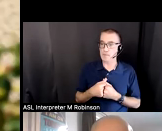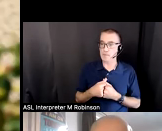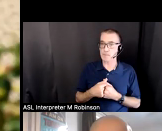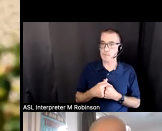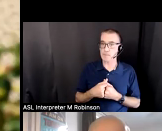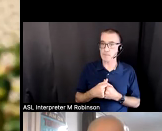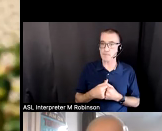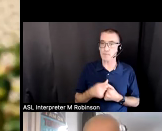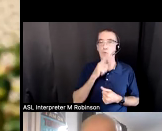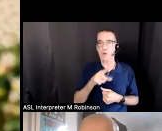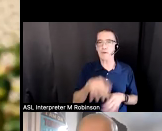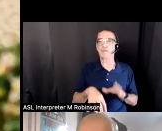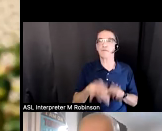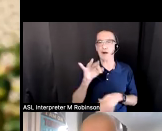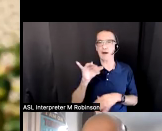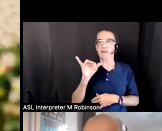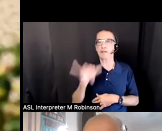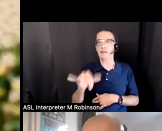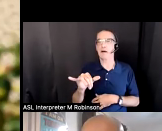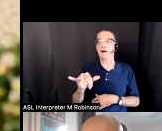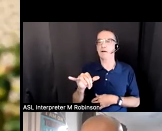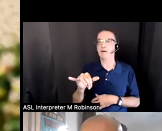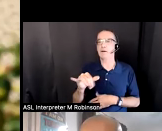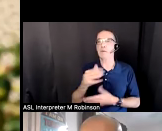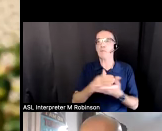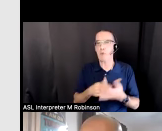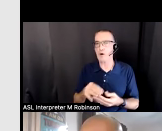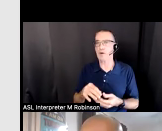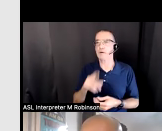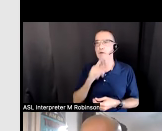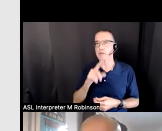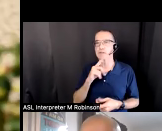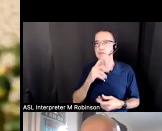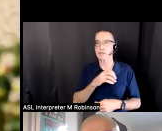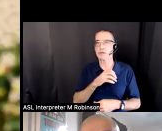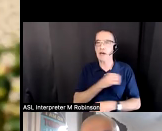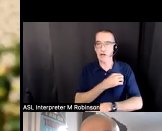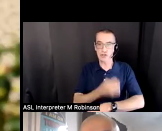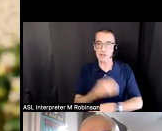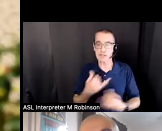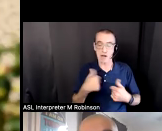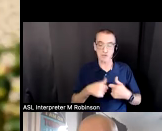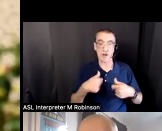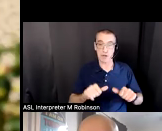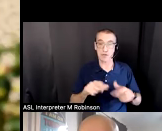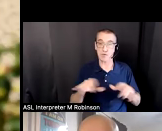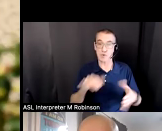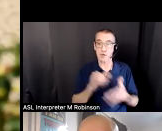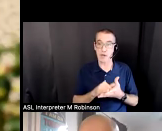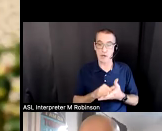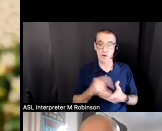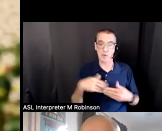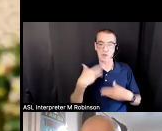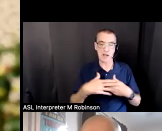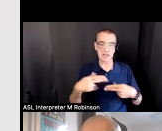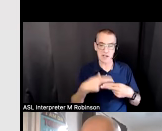you know, really find that part of it is energizing, and to now try and do it. And you could go ahead to the next slide,